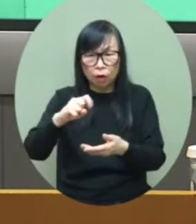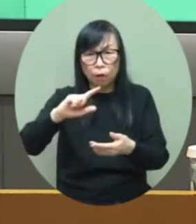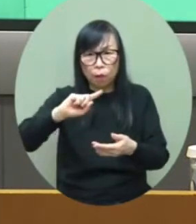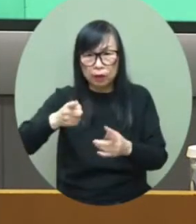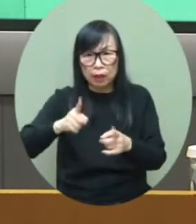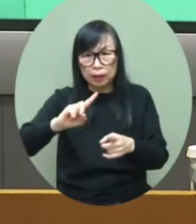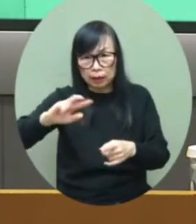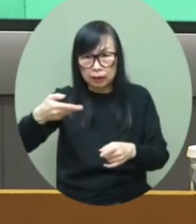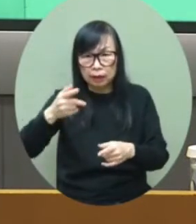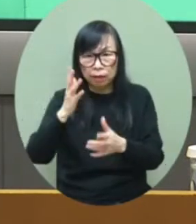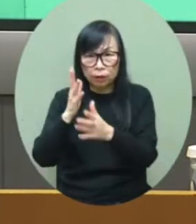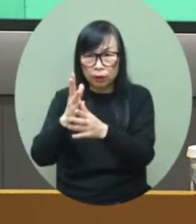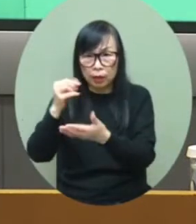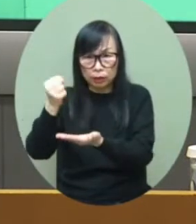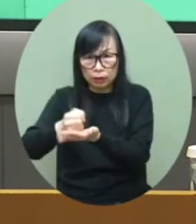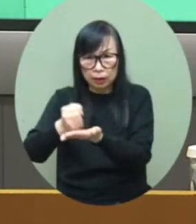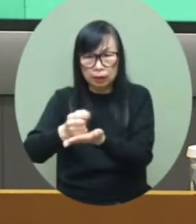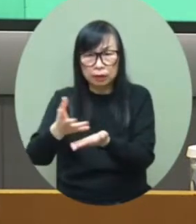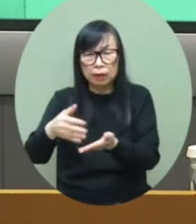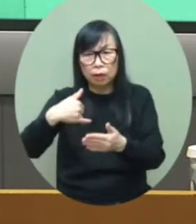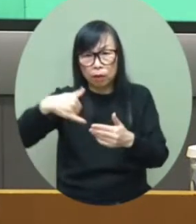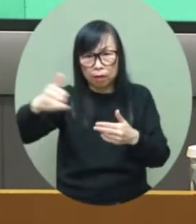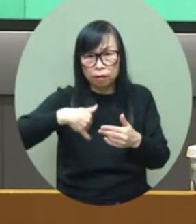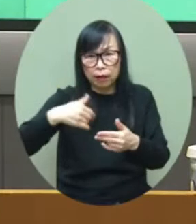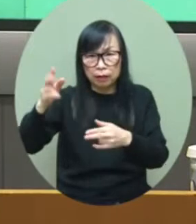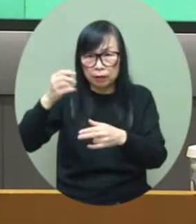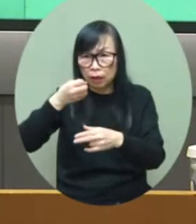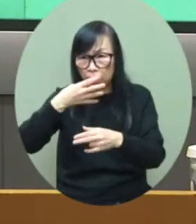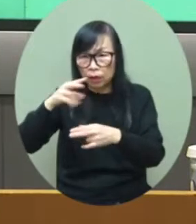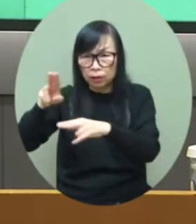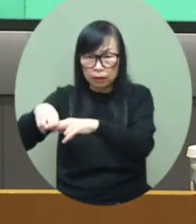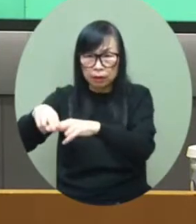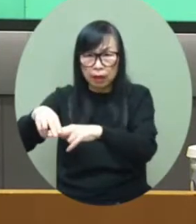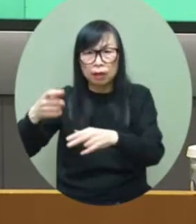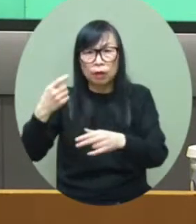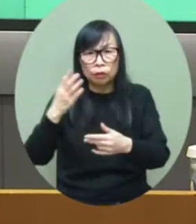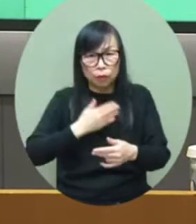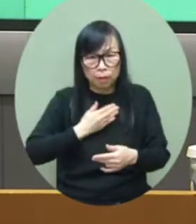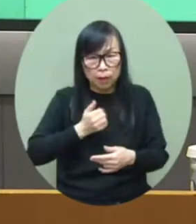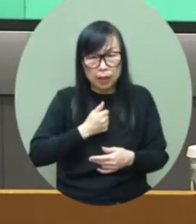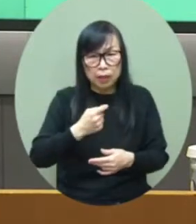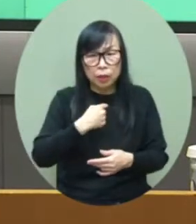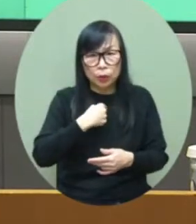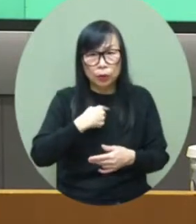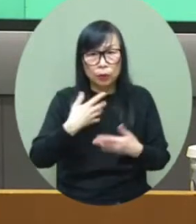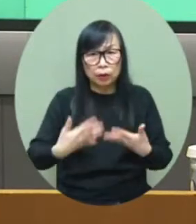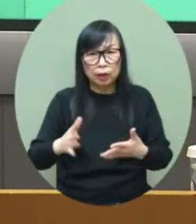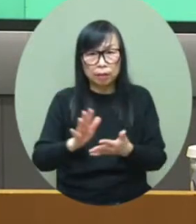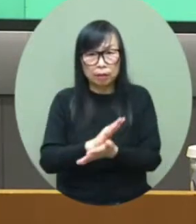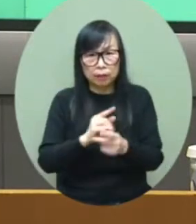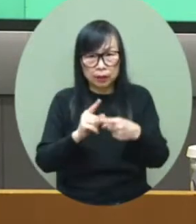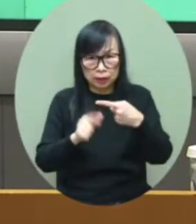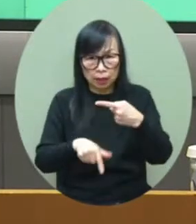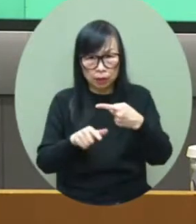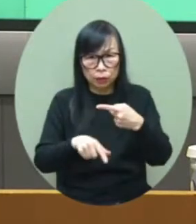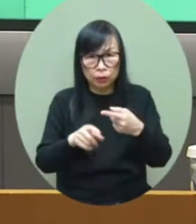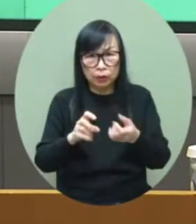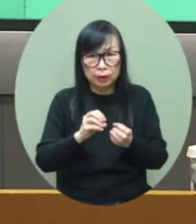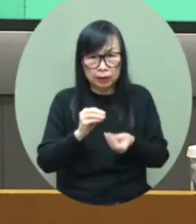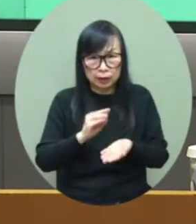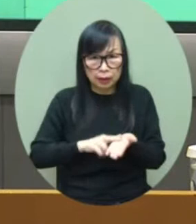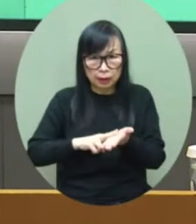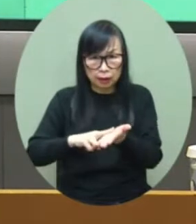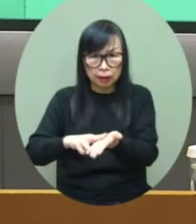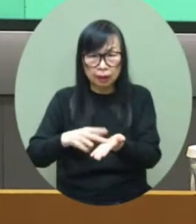travel documents, we have been reminding students since last year that they should renew their travel permits to prepare for